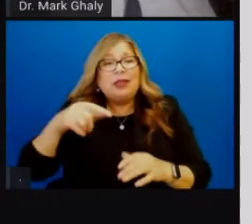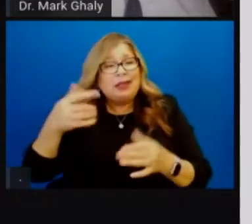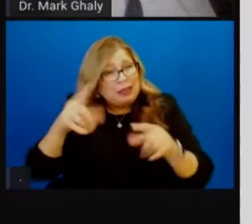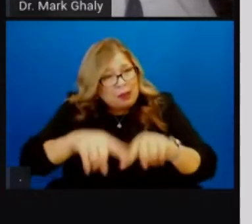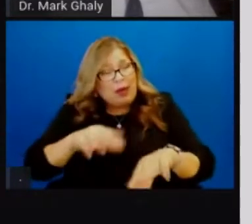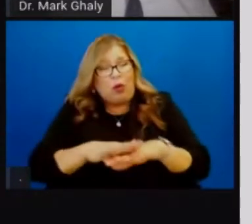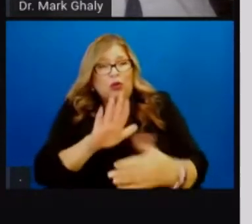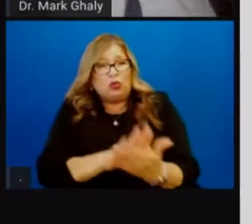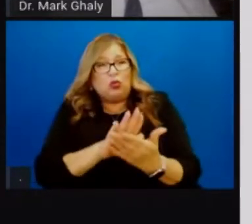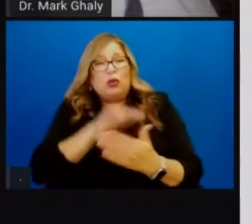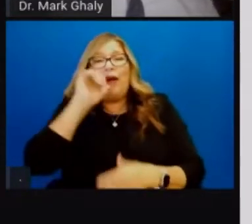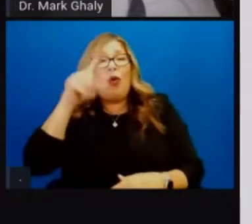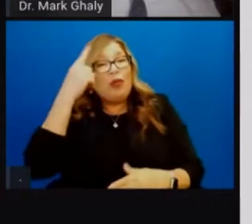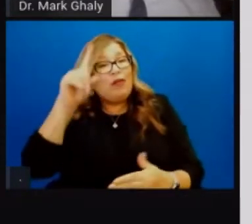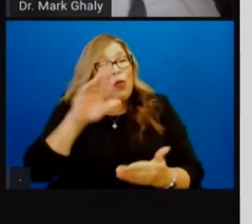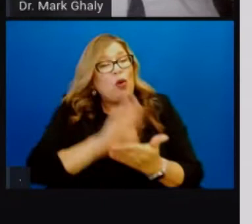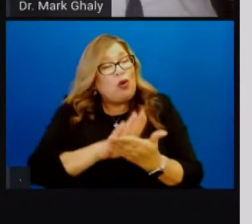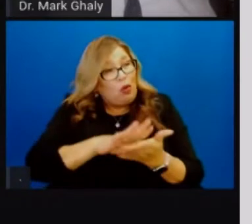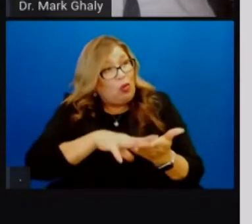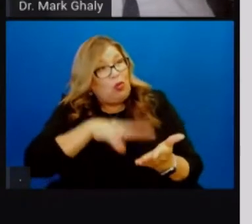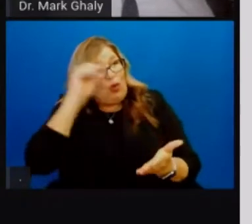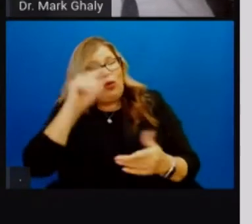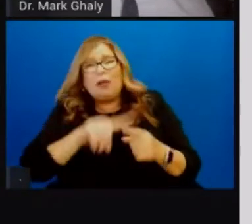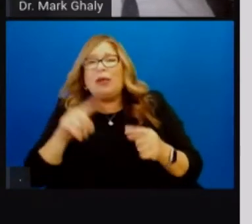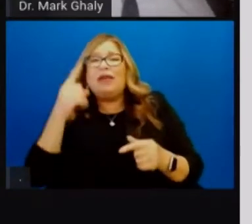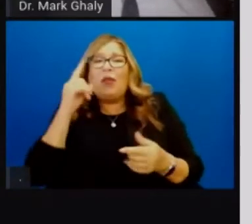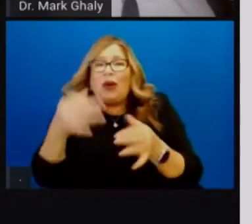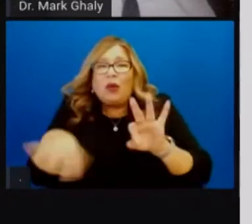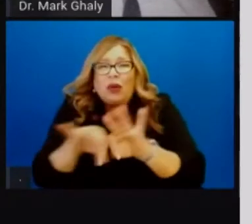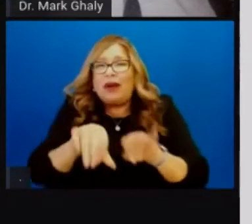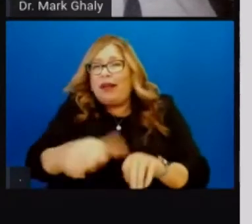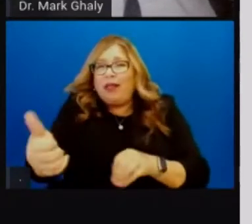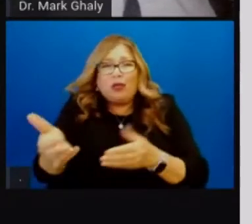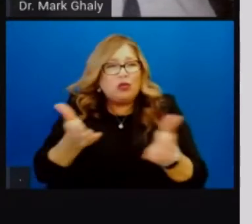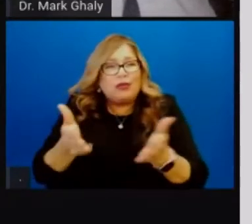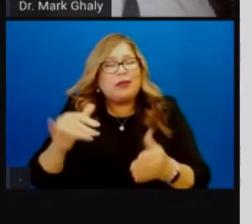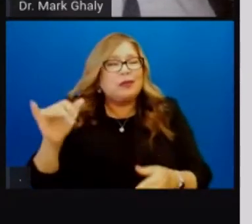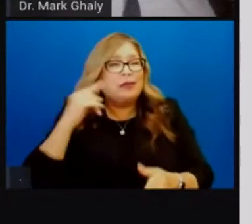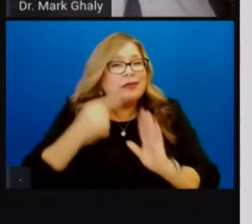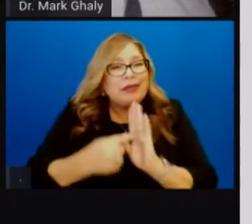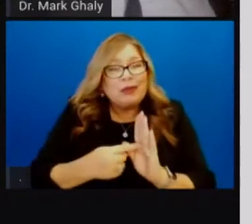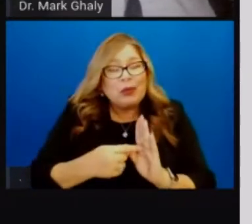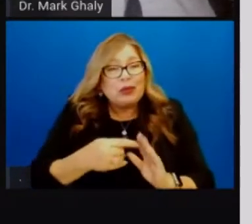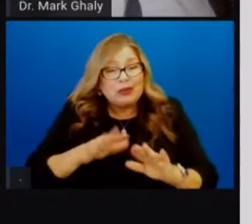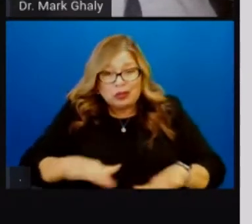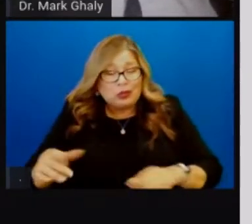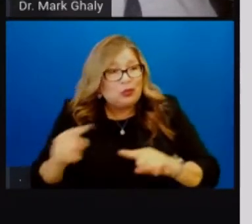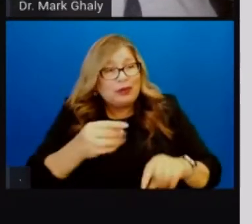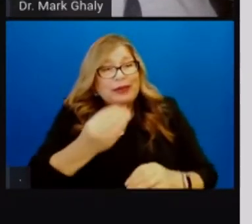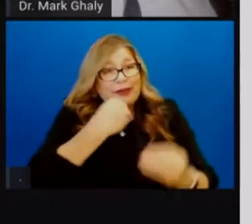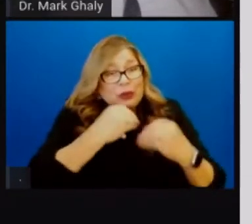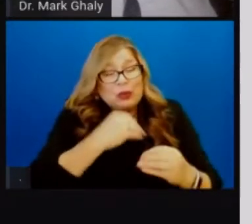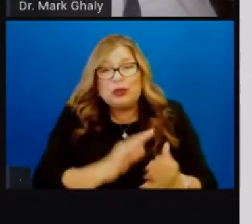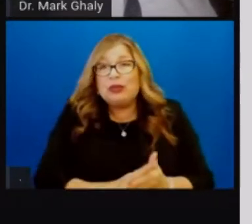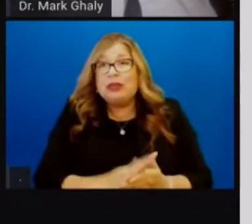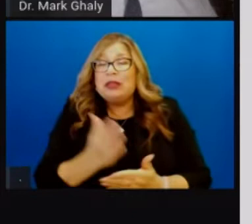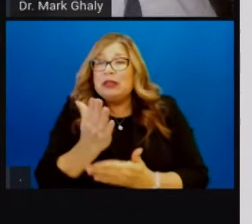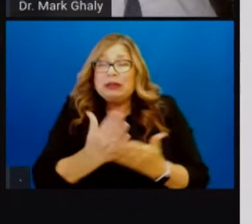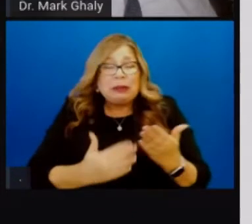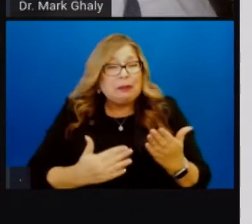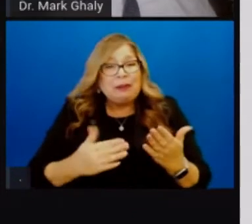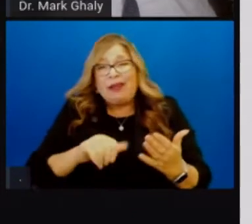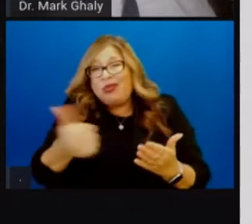critical services, critical activities. Some depend on it for food, and some individuals depend on it for meals